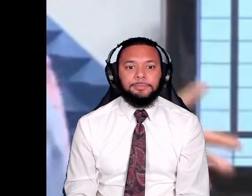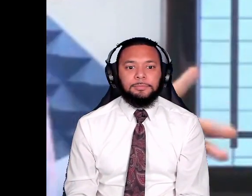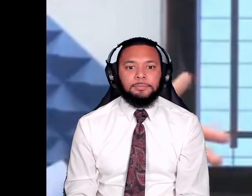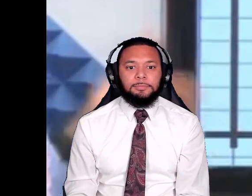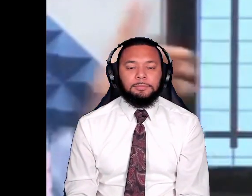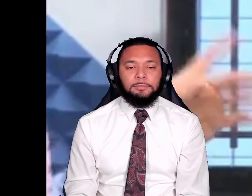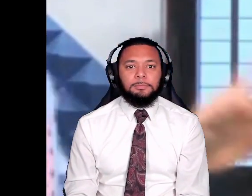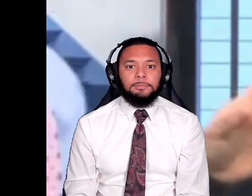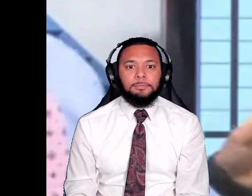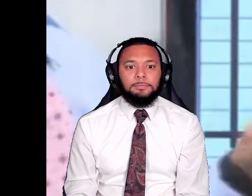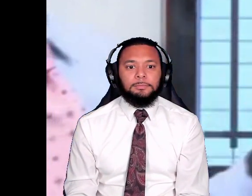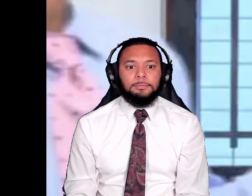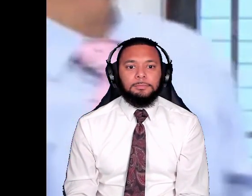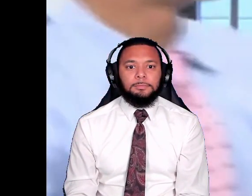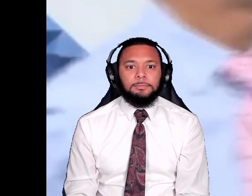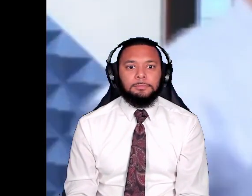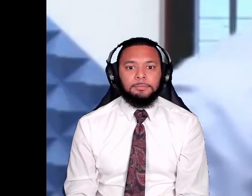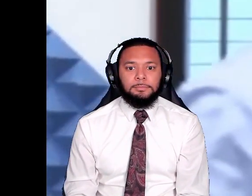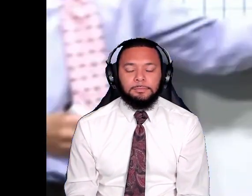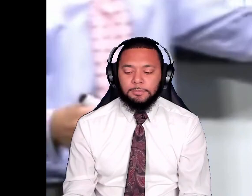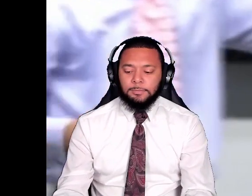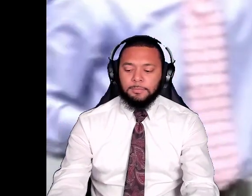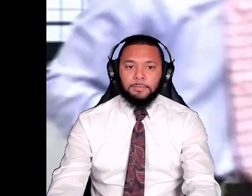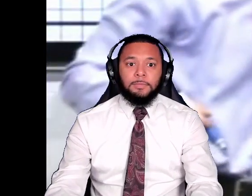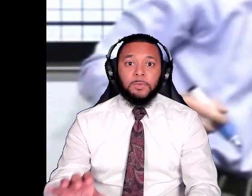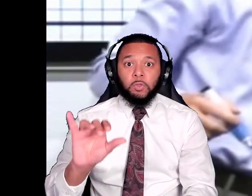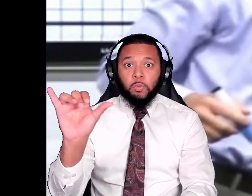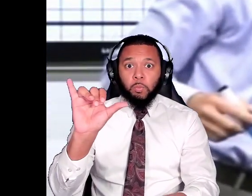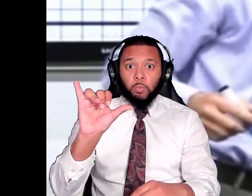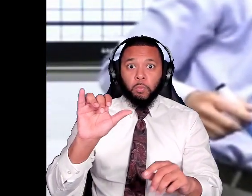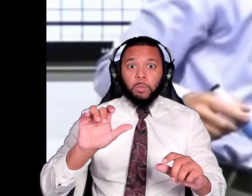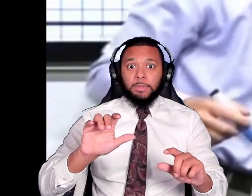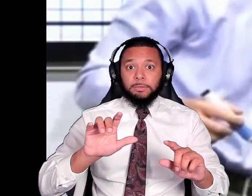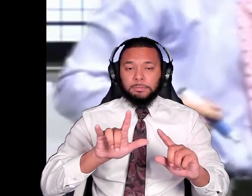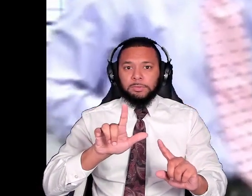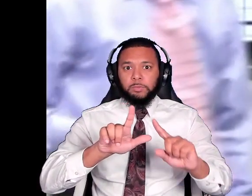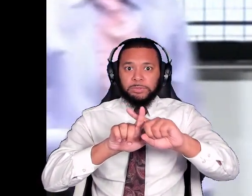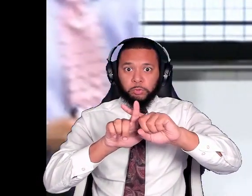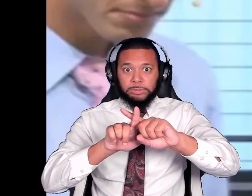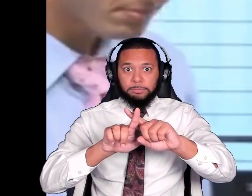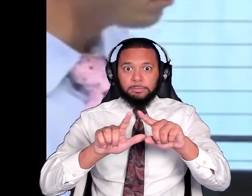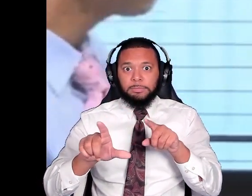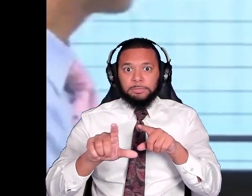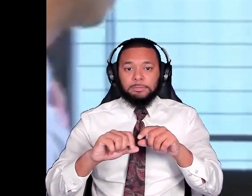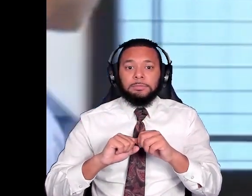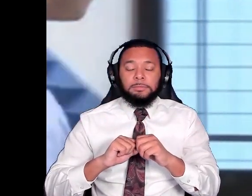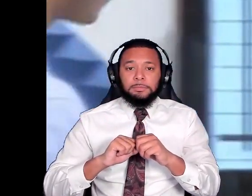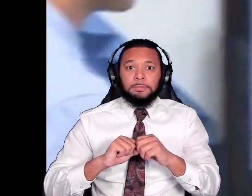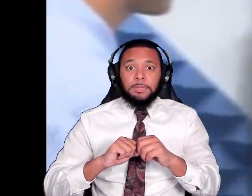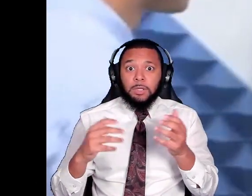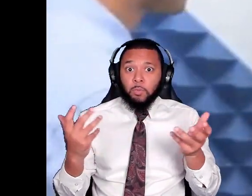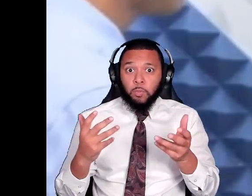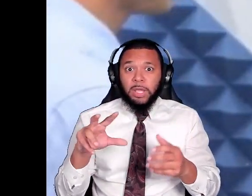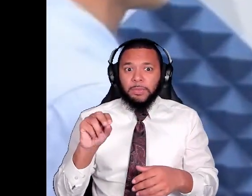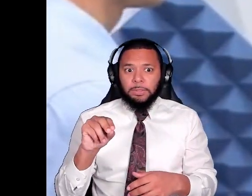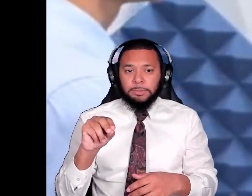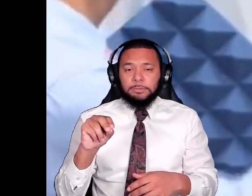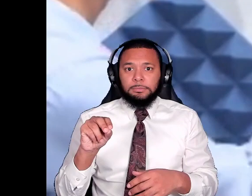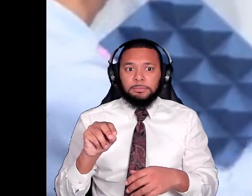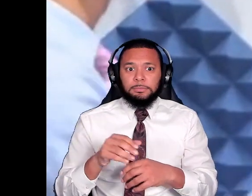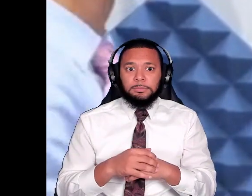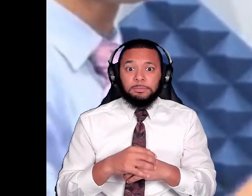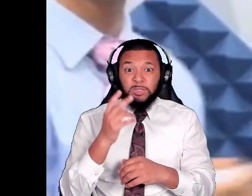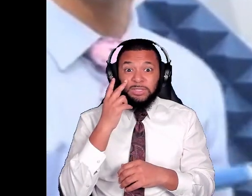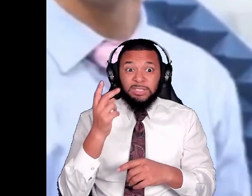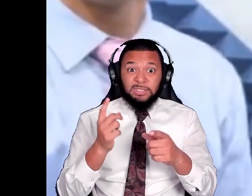Now, our y-intercept is 30. But you're going to be able to see here that